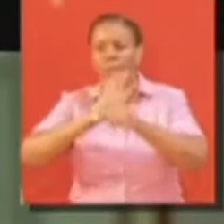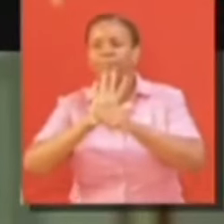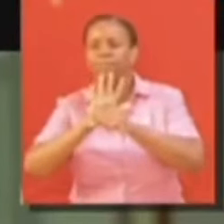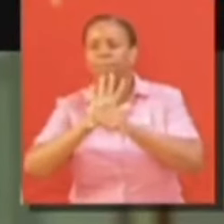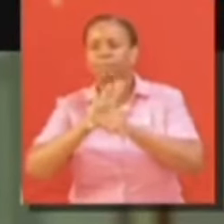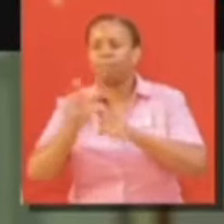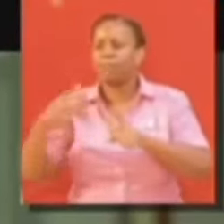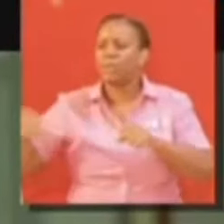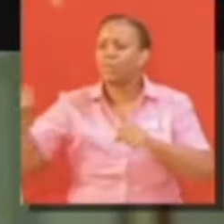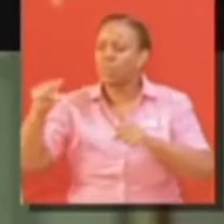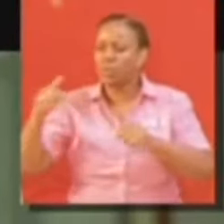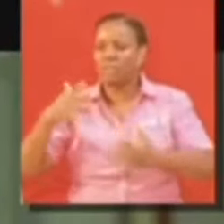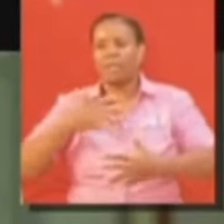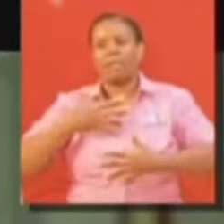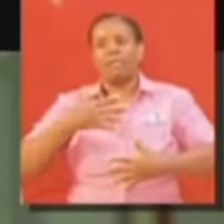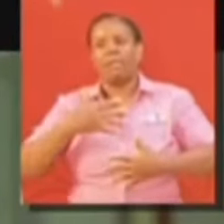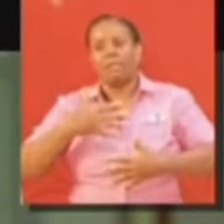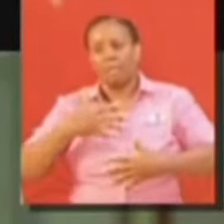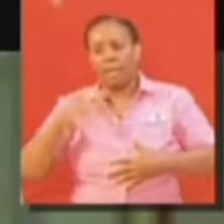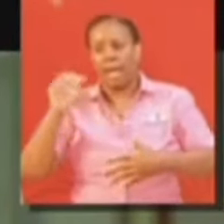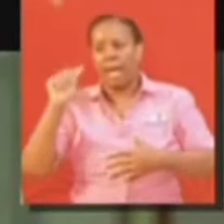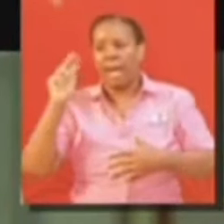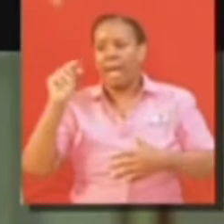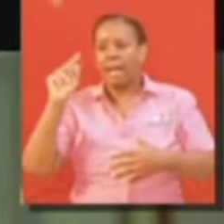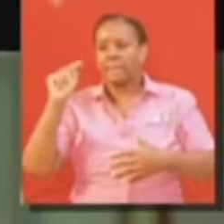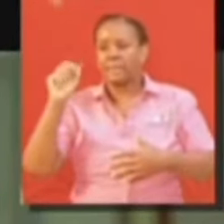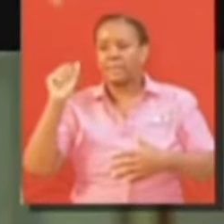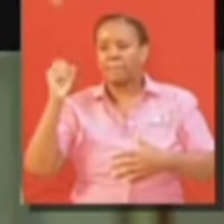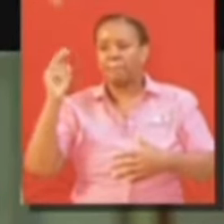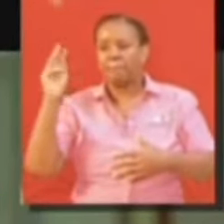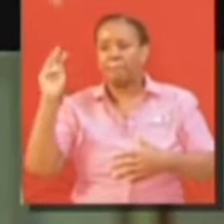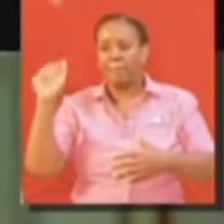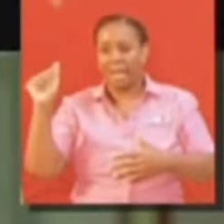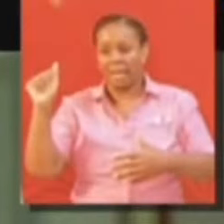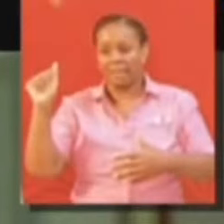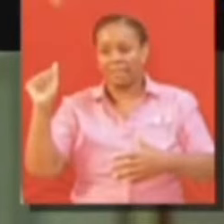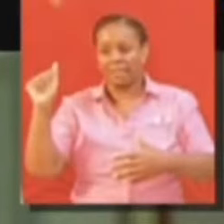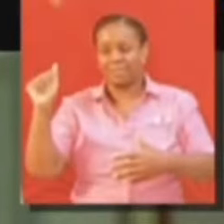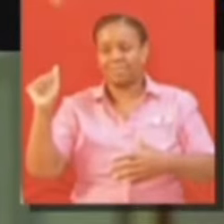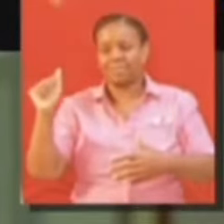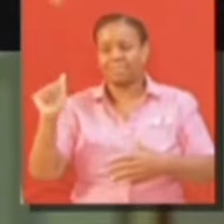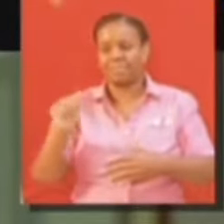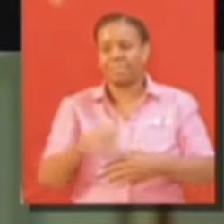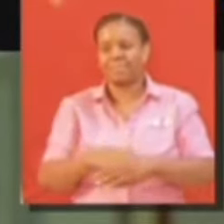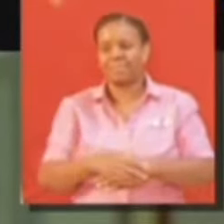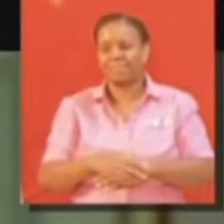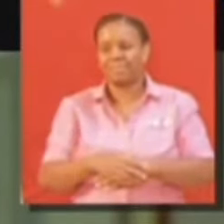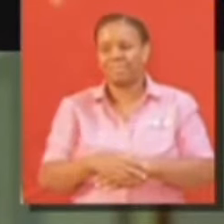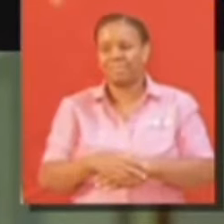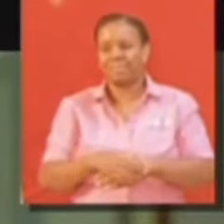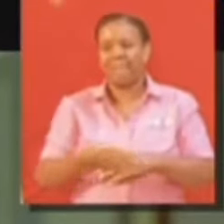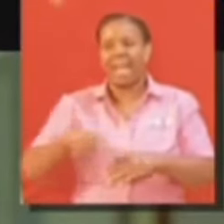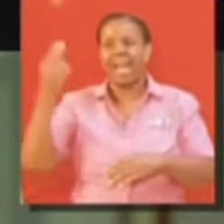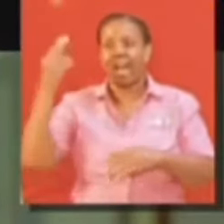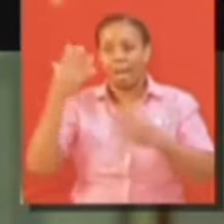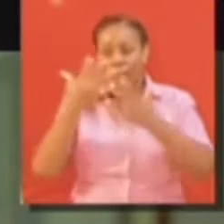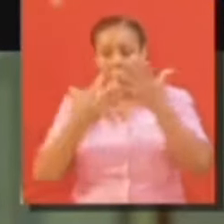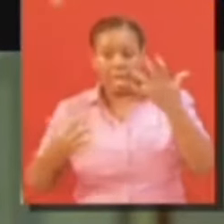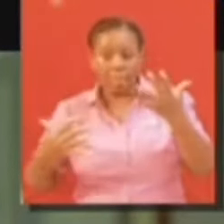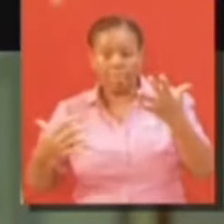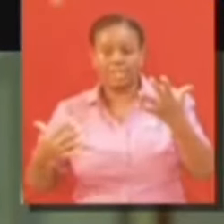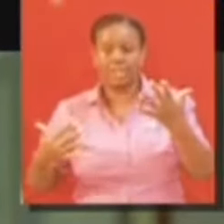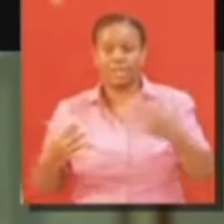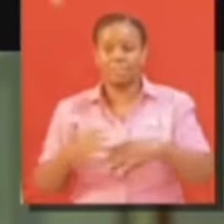diabetes, hypertension, renal disease, autoimmune disease, just to name a few, take your